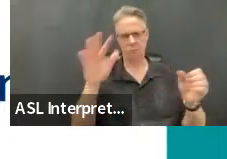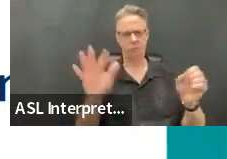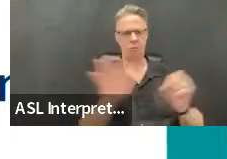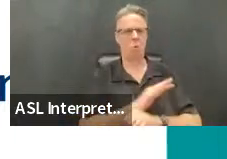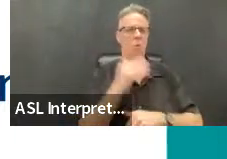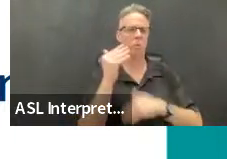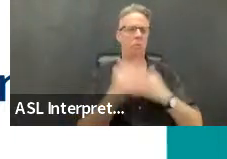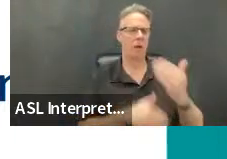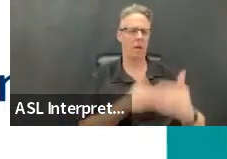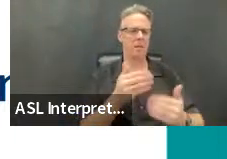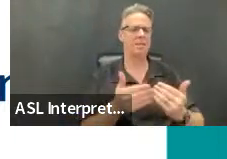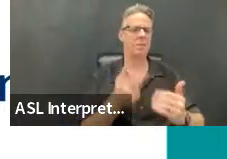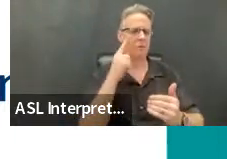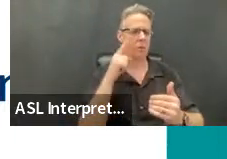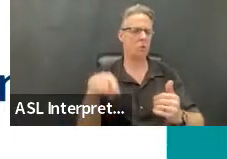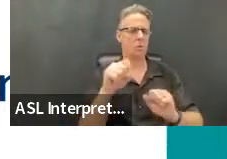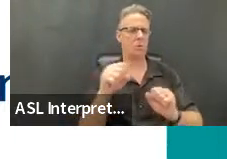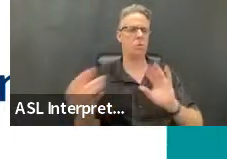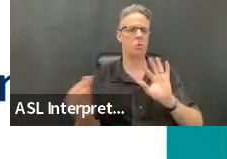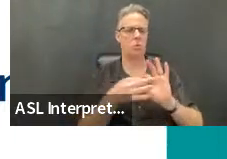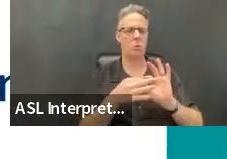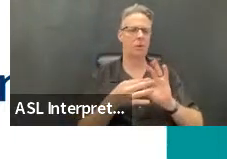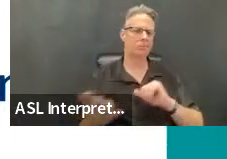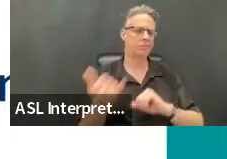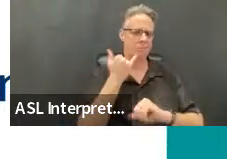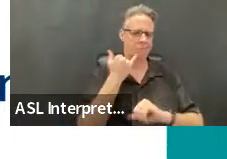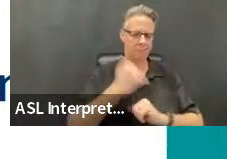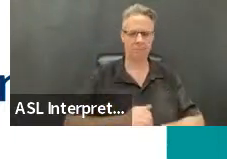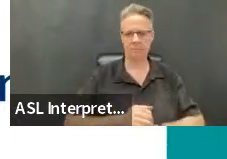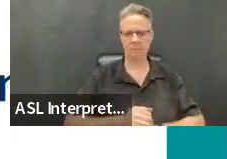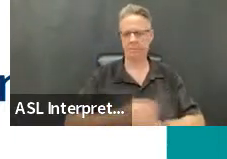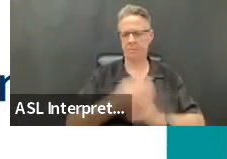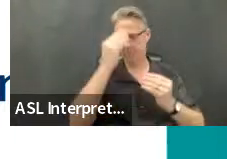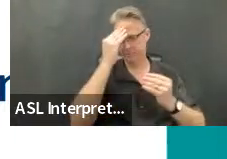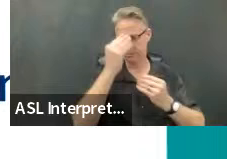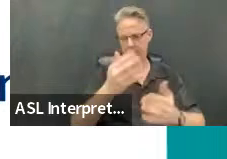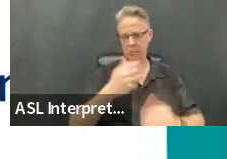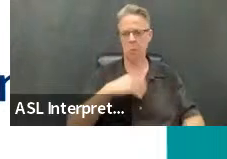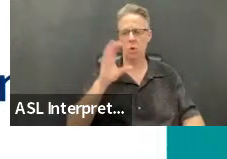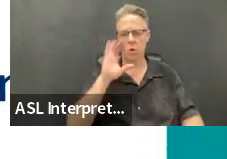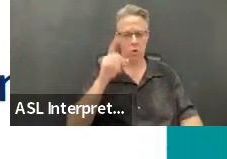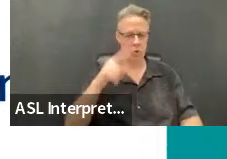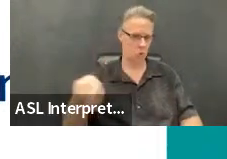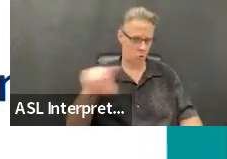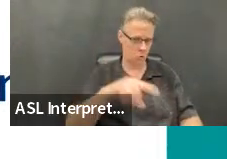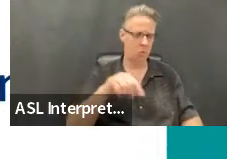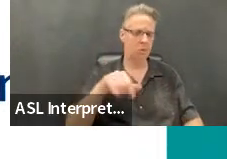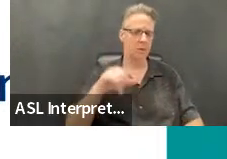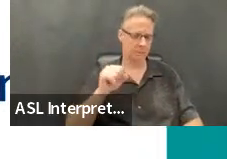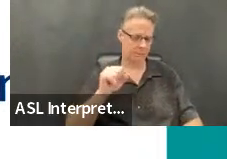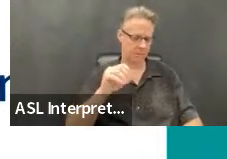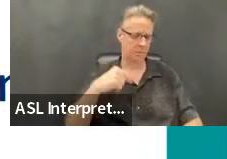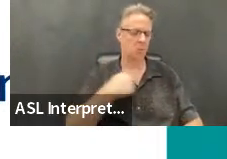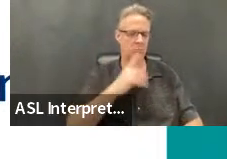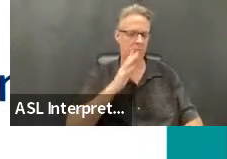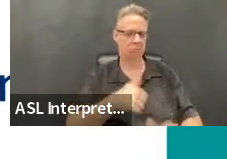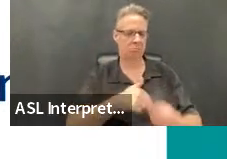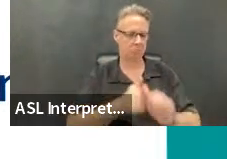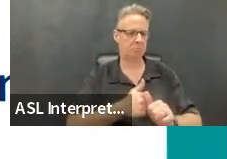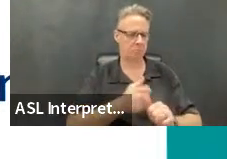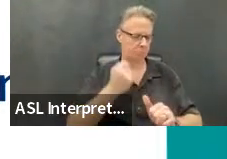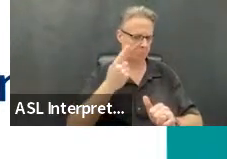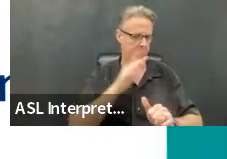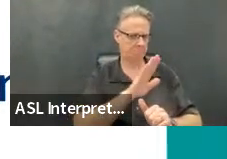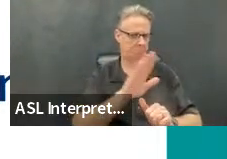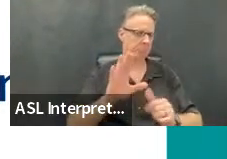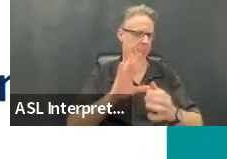people to dial in. So just want to let you know we have heard you and we are responding. Great. Thank you, Jason. And